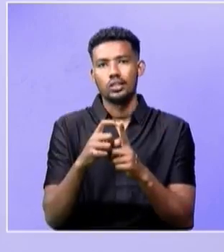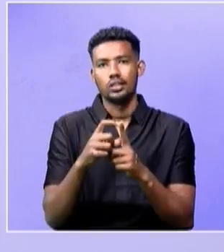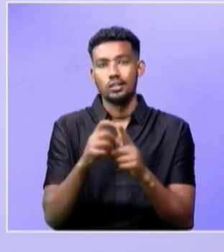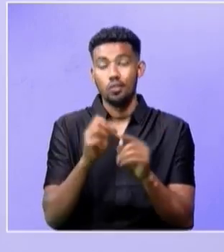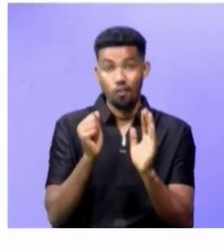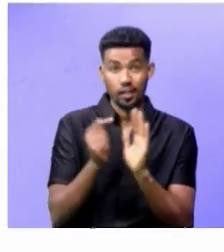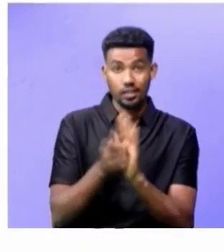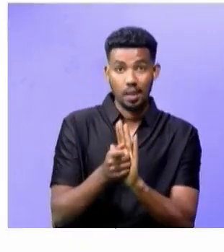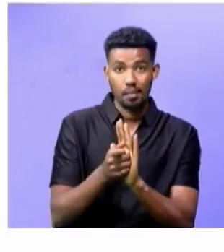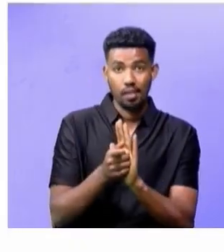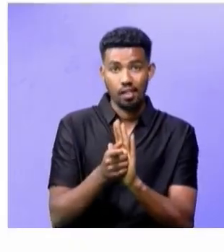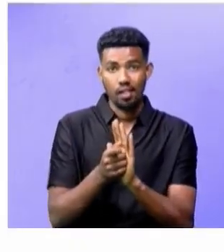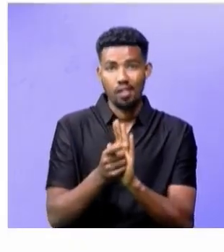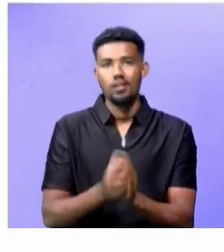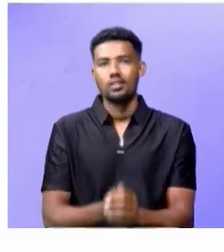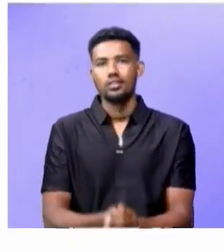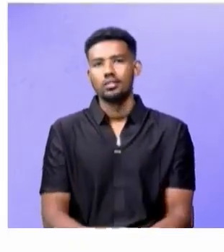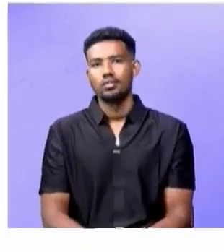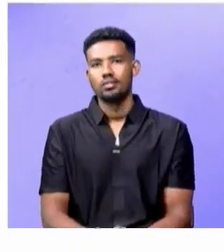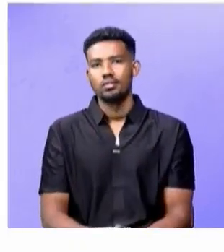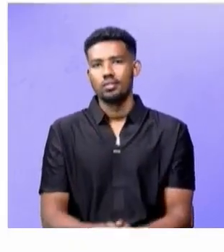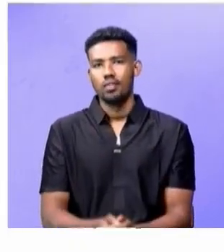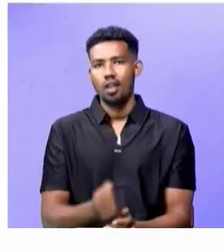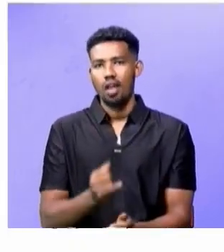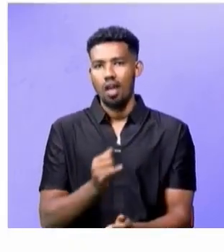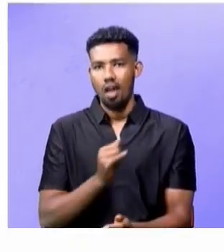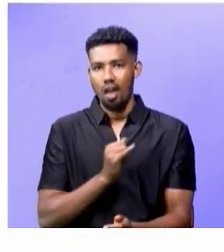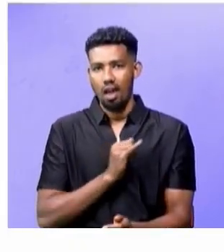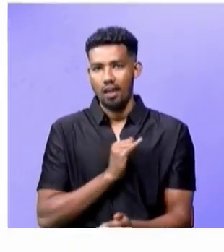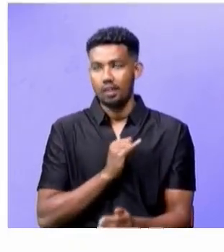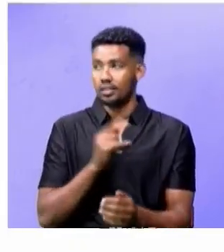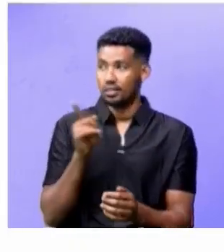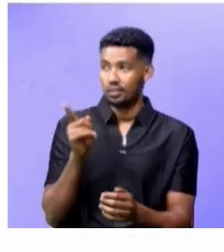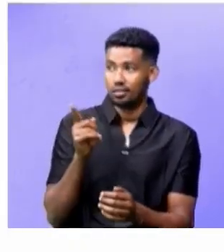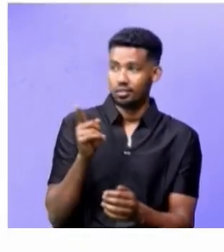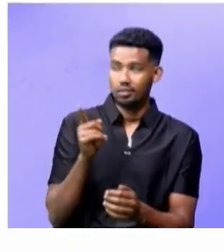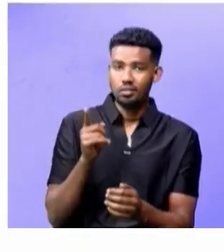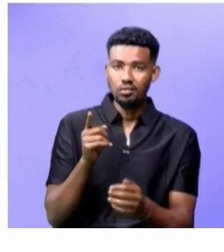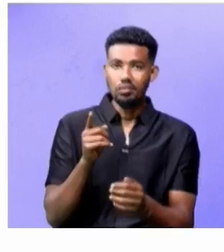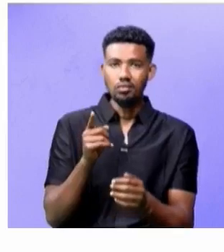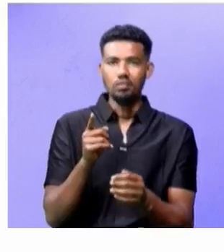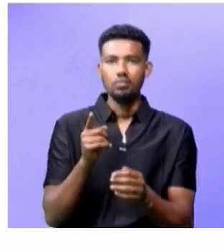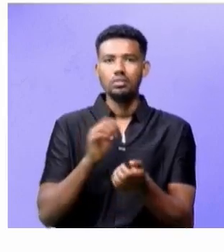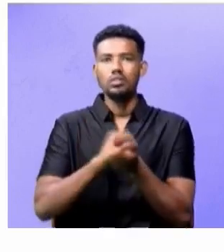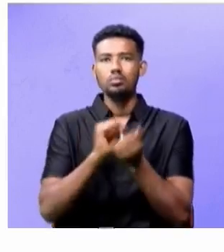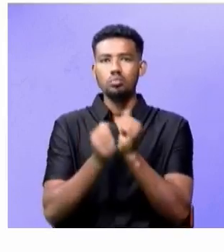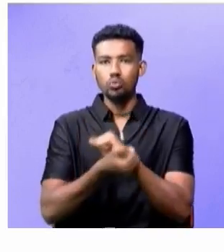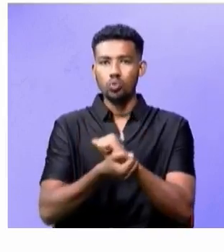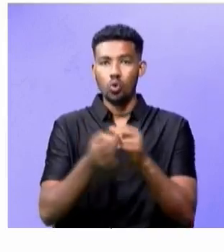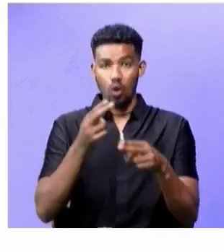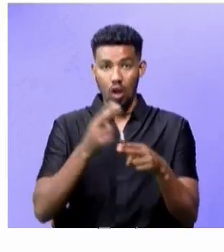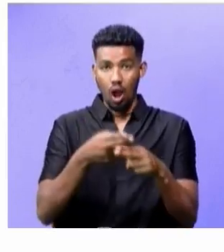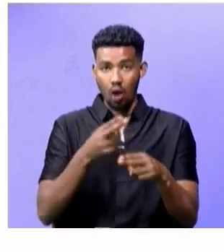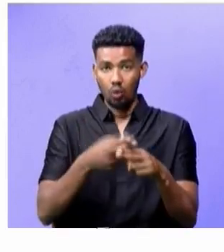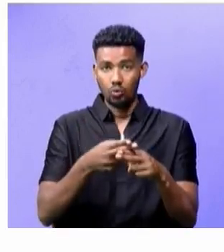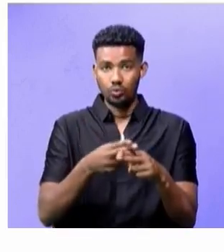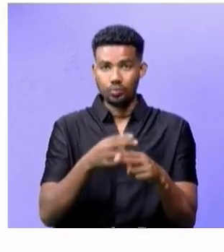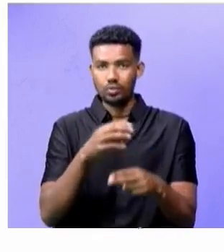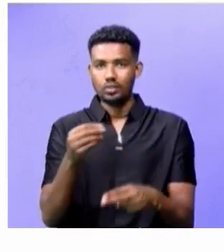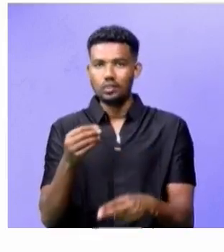example, here is I, this is a pronoun, and here is am.